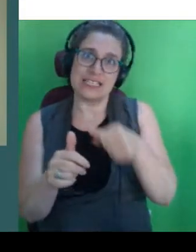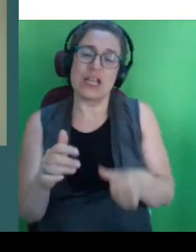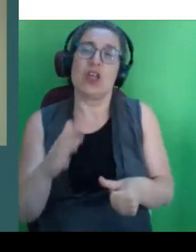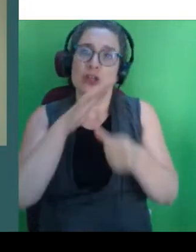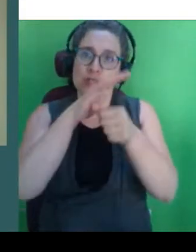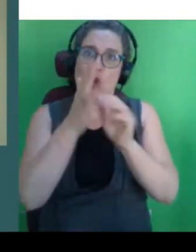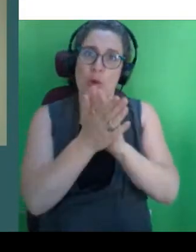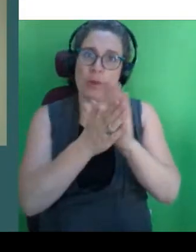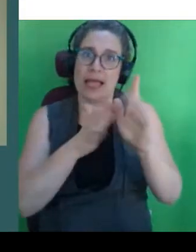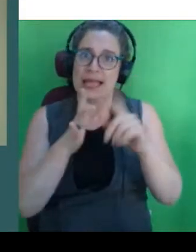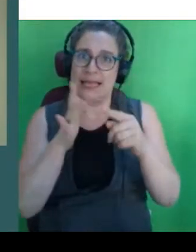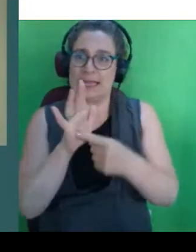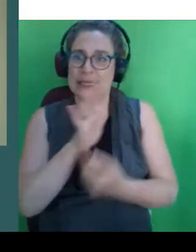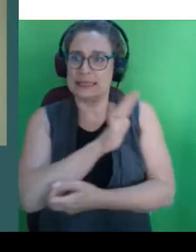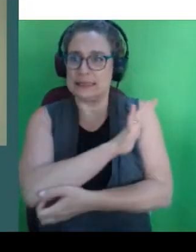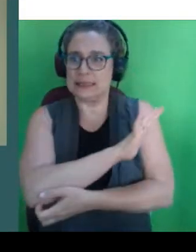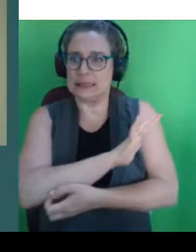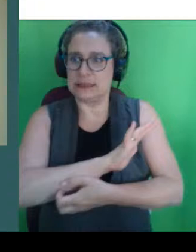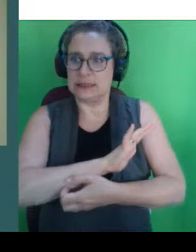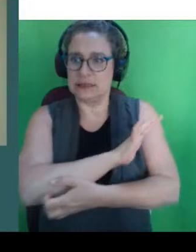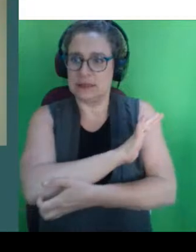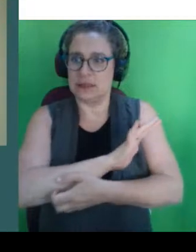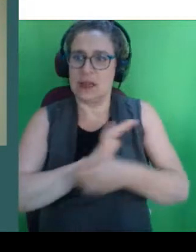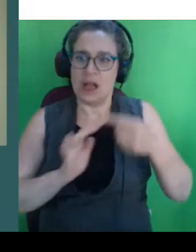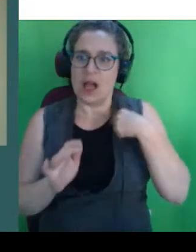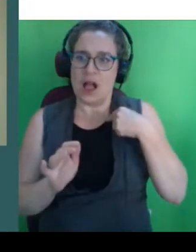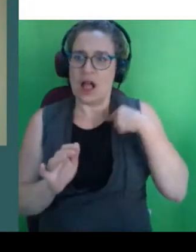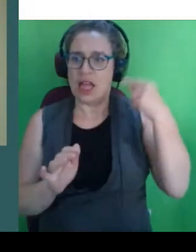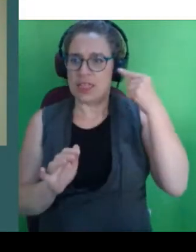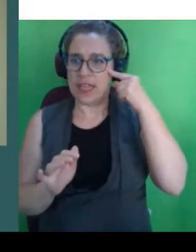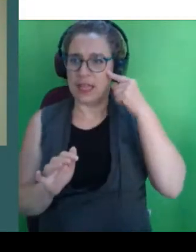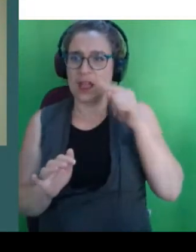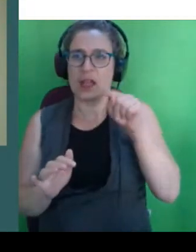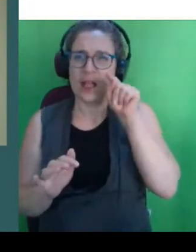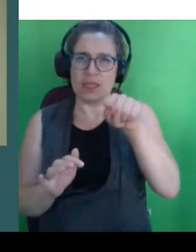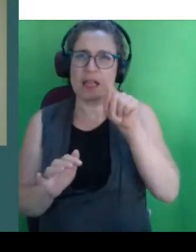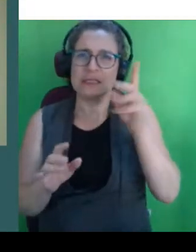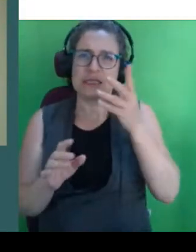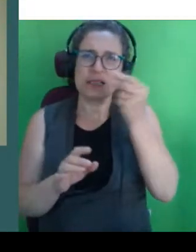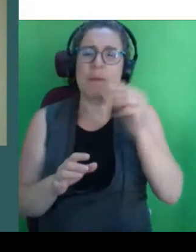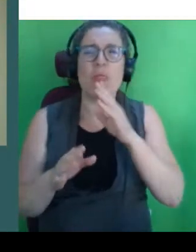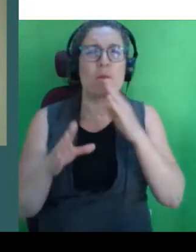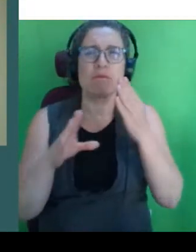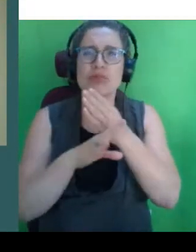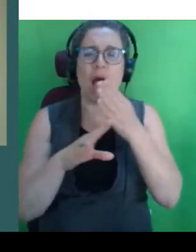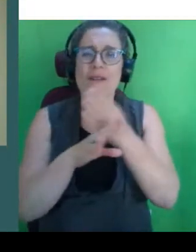the private testing which is out there.